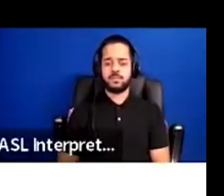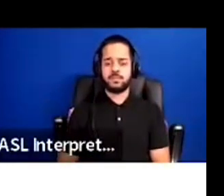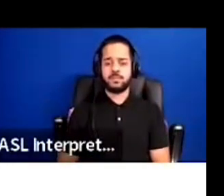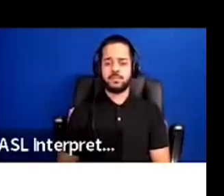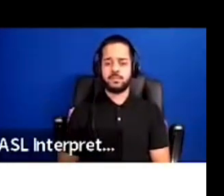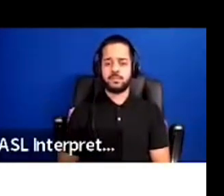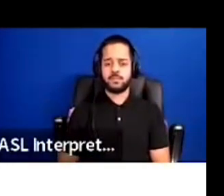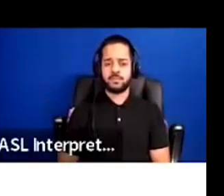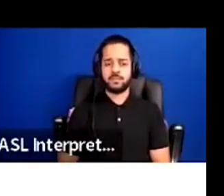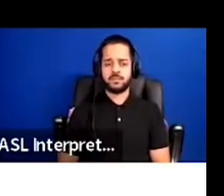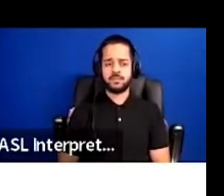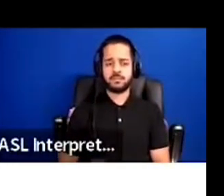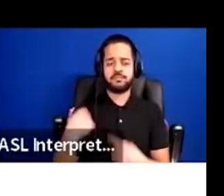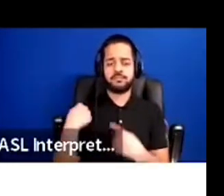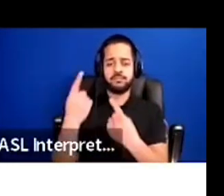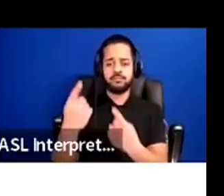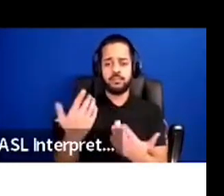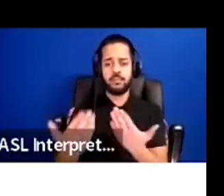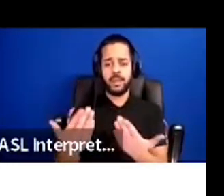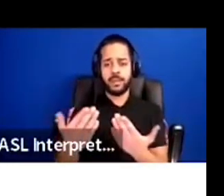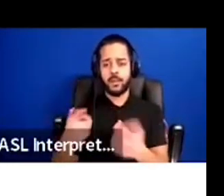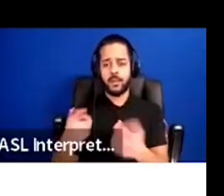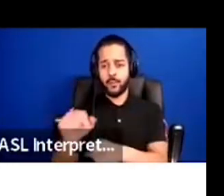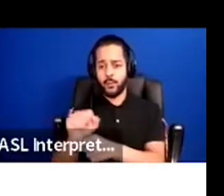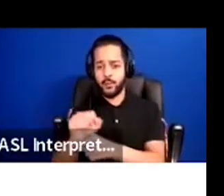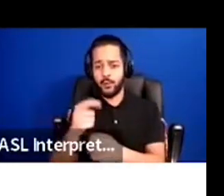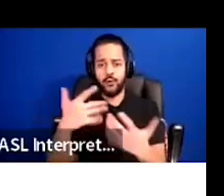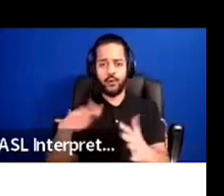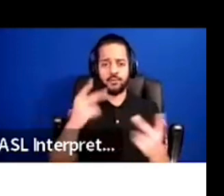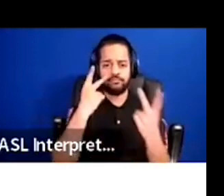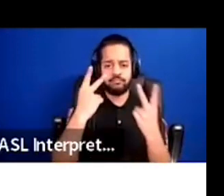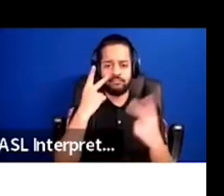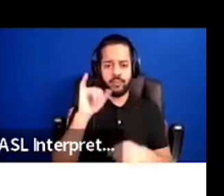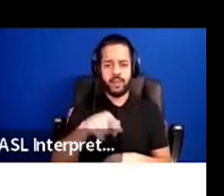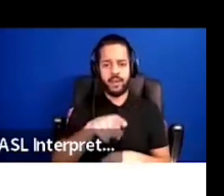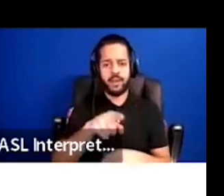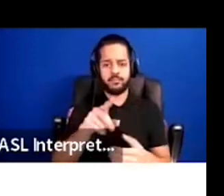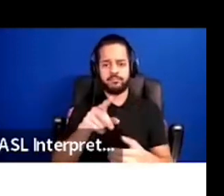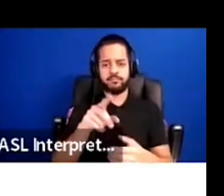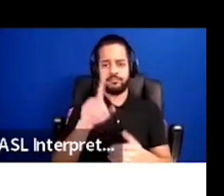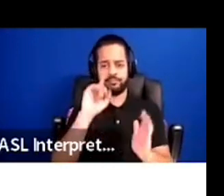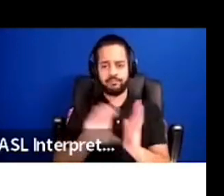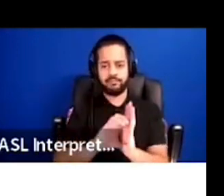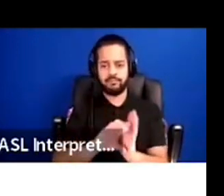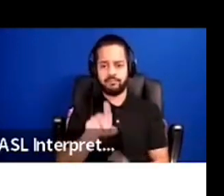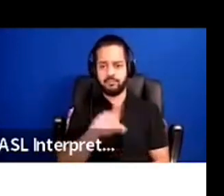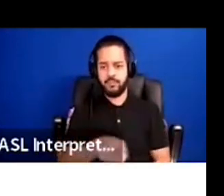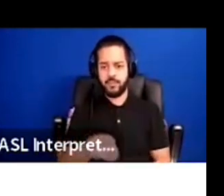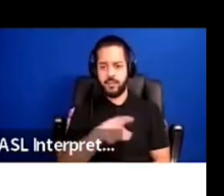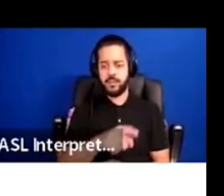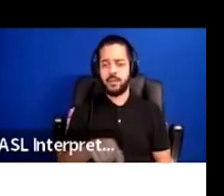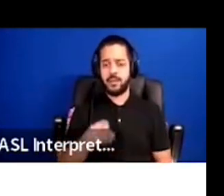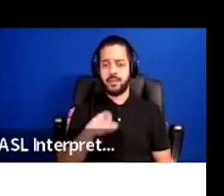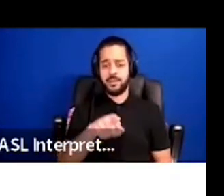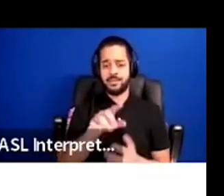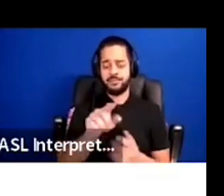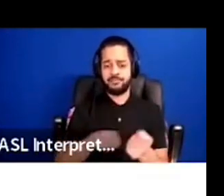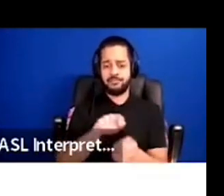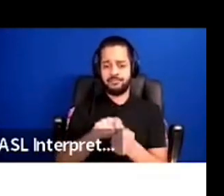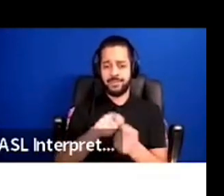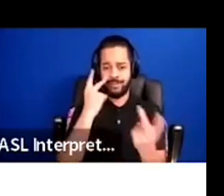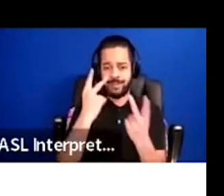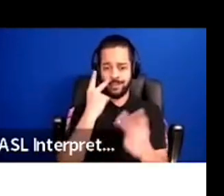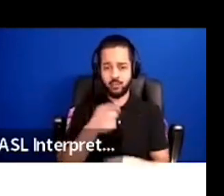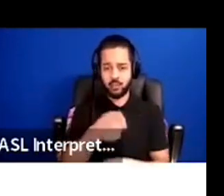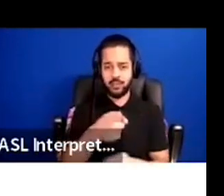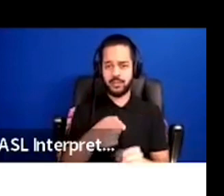Over time, you may have seen this pyramid in different ways, but I think that this particular pyramid, this visual here shows